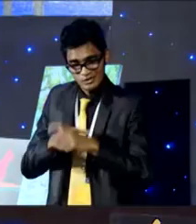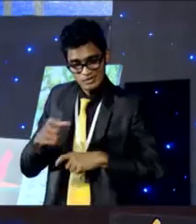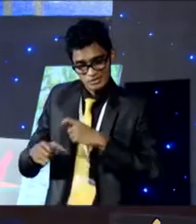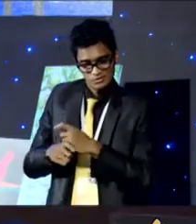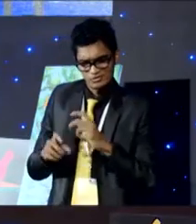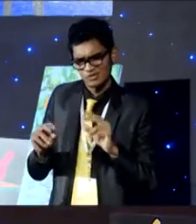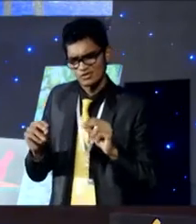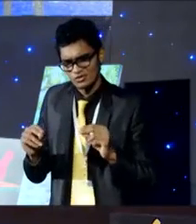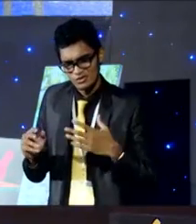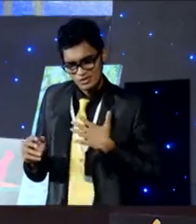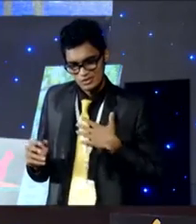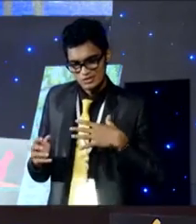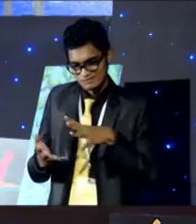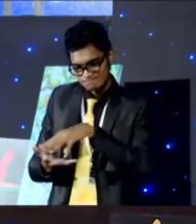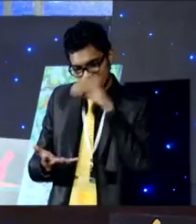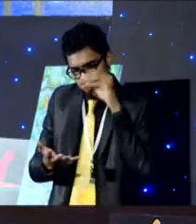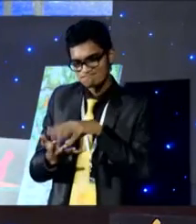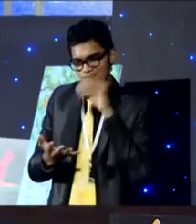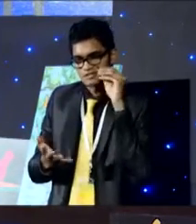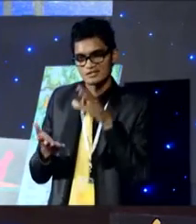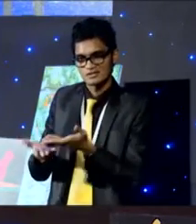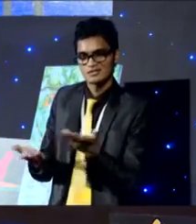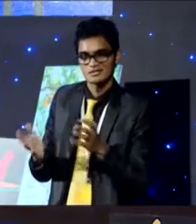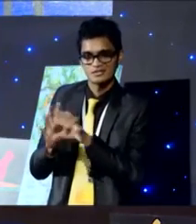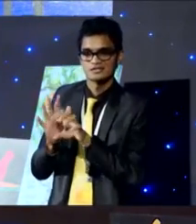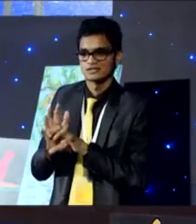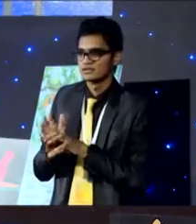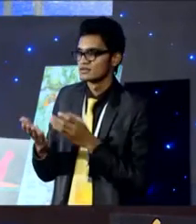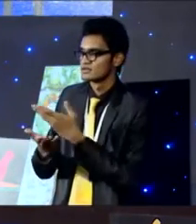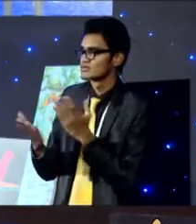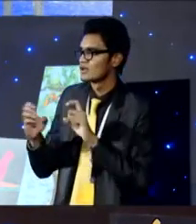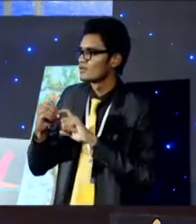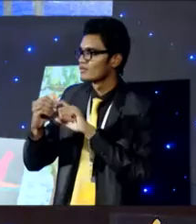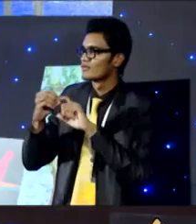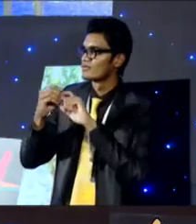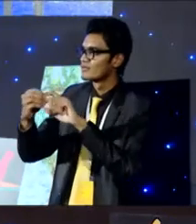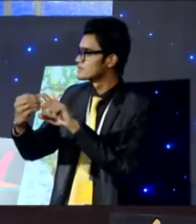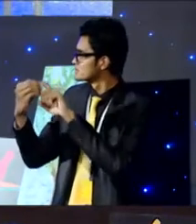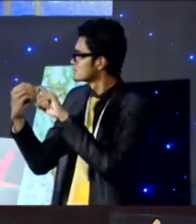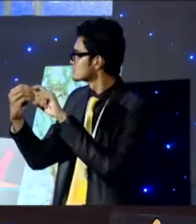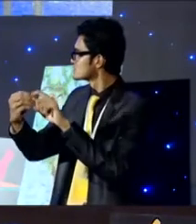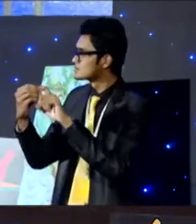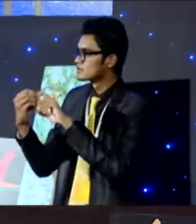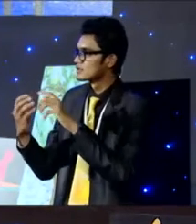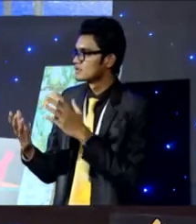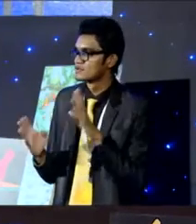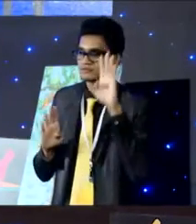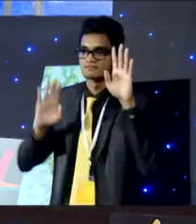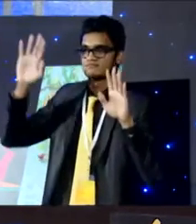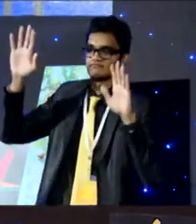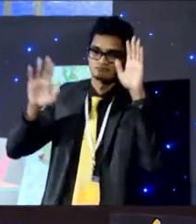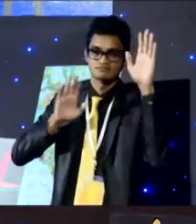and an experience for us. Thank you. We'll open up for a few questions. What I would say is please raise your hand. Somebody will reach a microphone